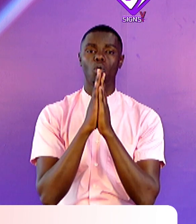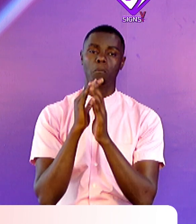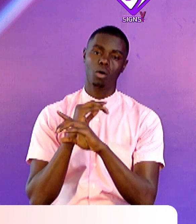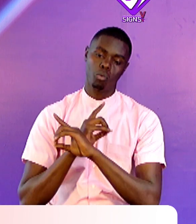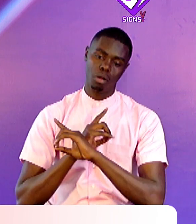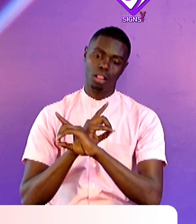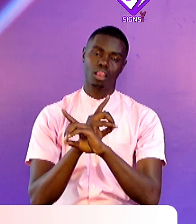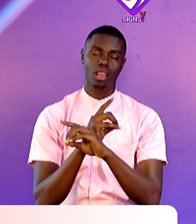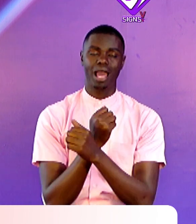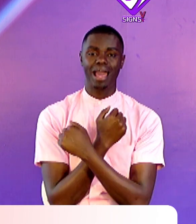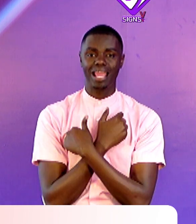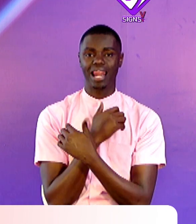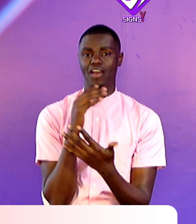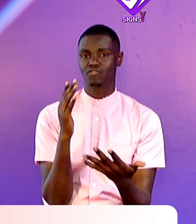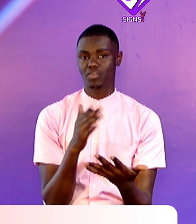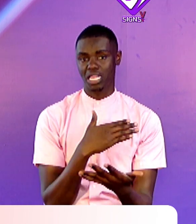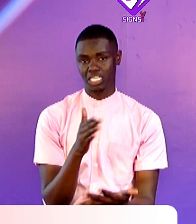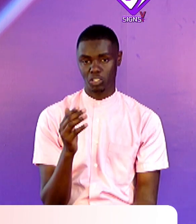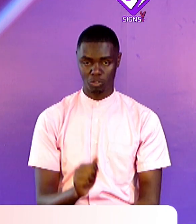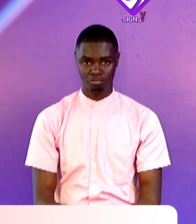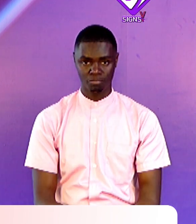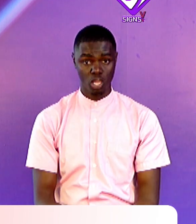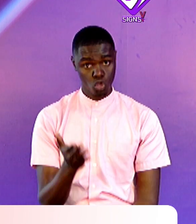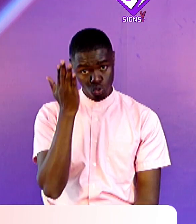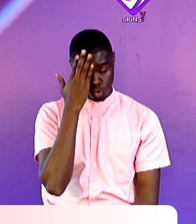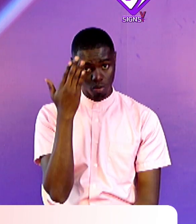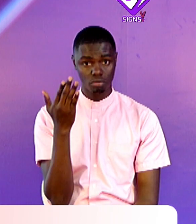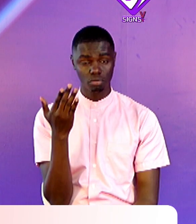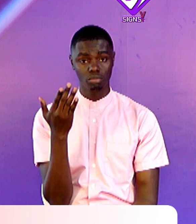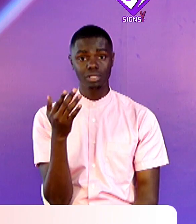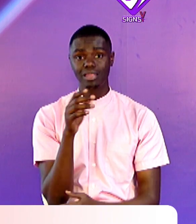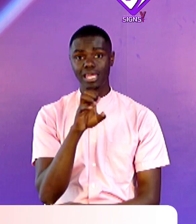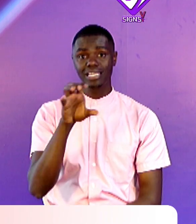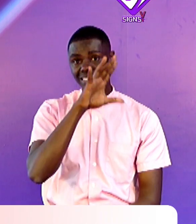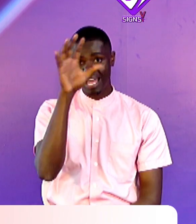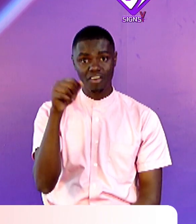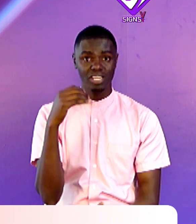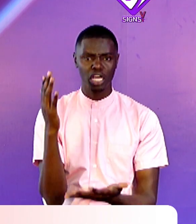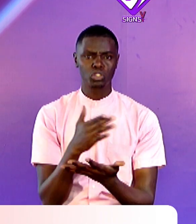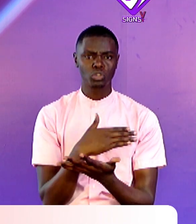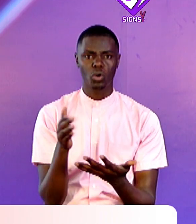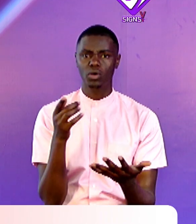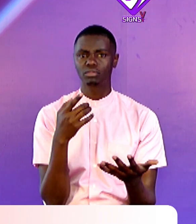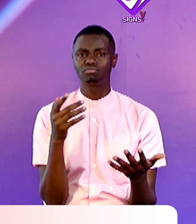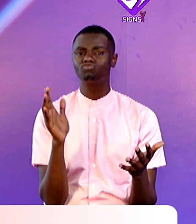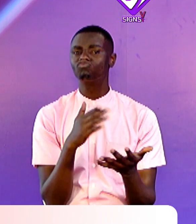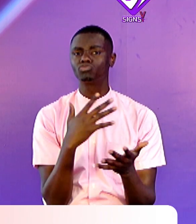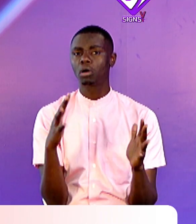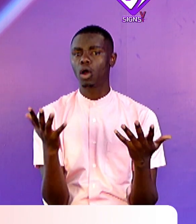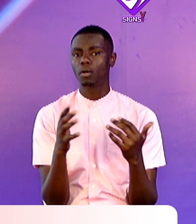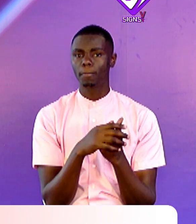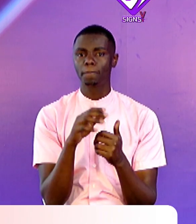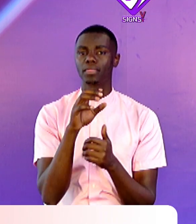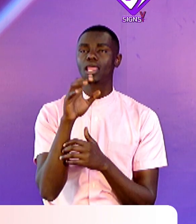You like that song? You know it. You know the song? The East African Anthem. How does it go? Yeah. E